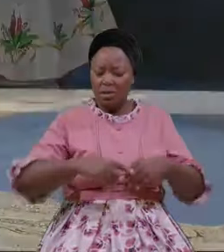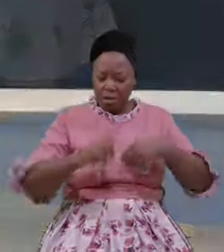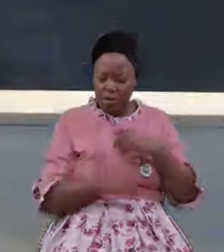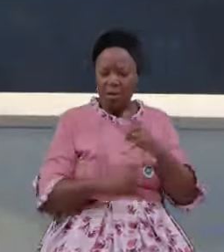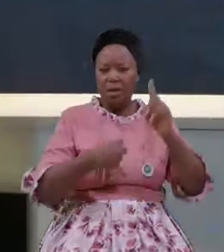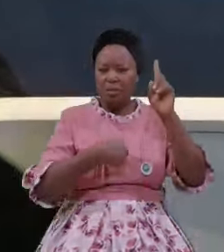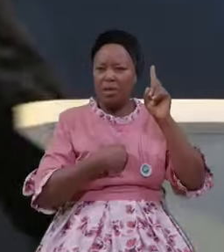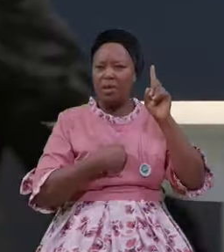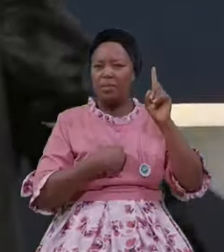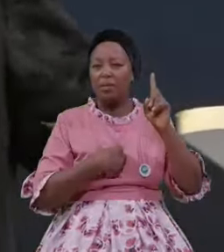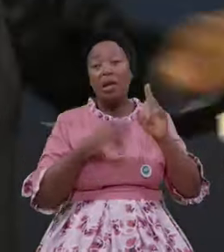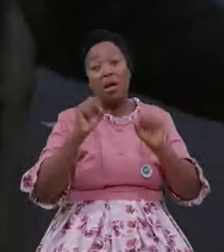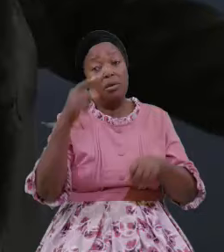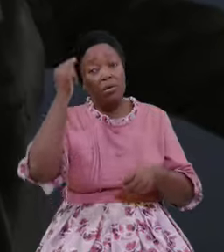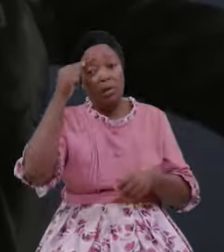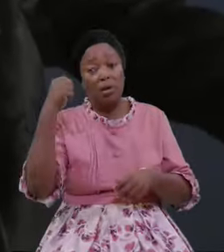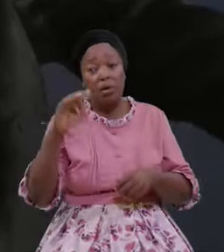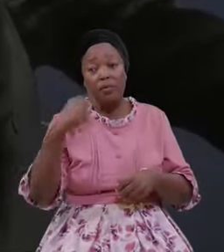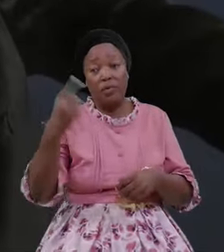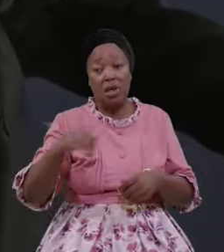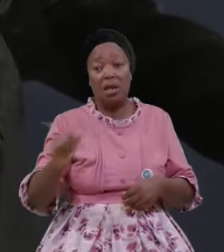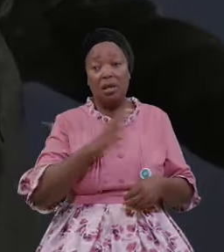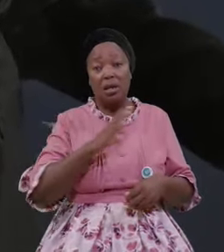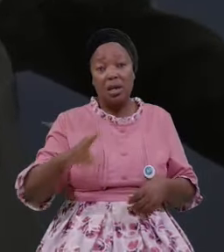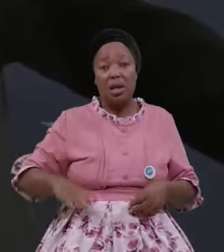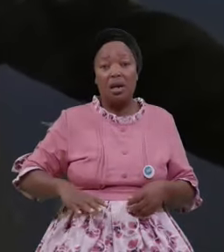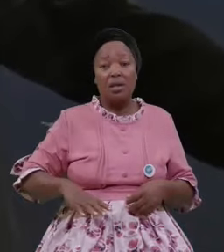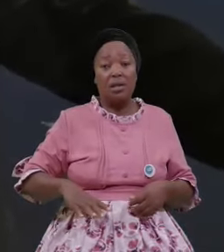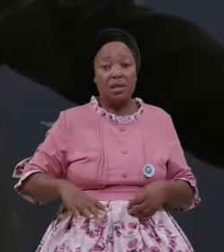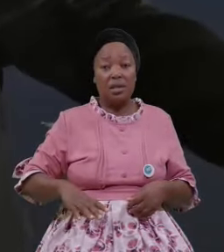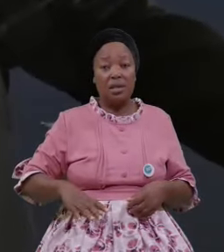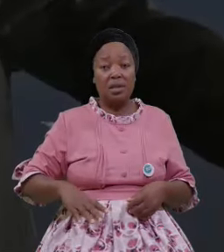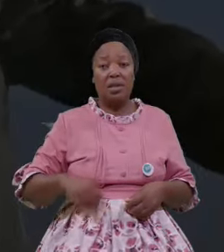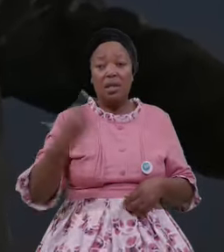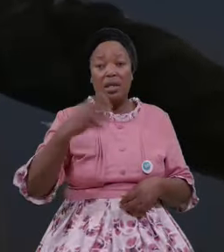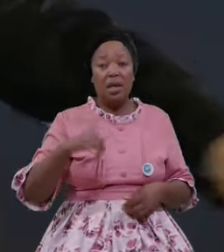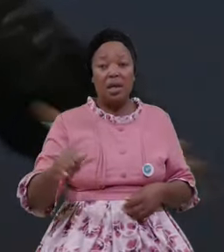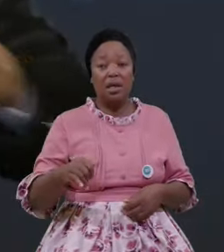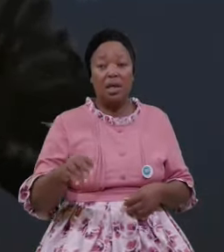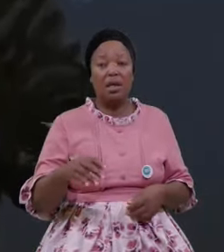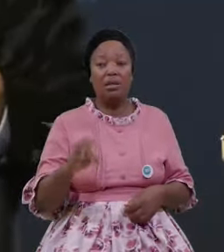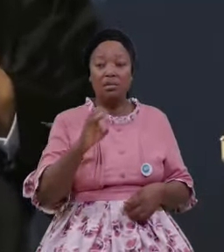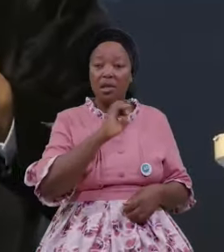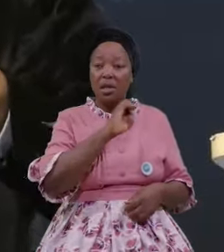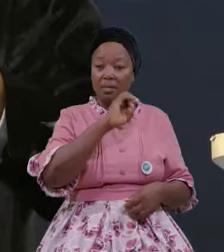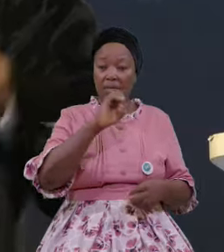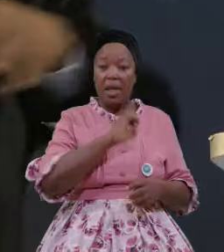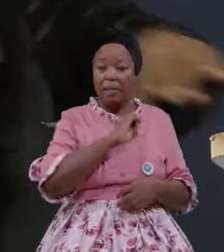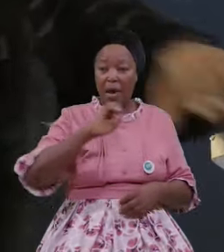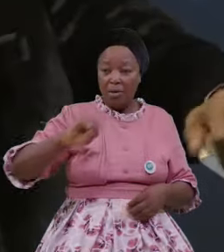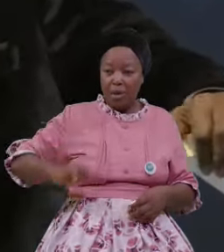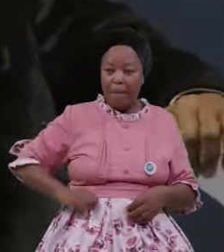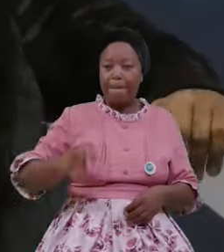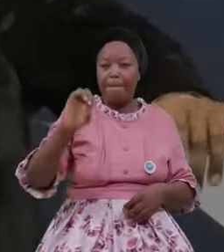you think of the eternal Christ? Eternal Emmanuel, God with us. Can